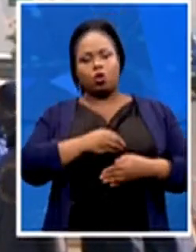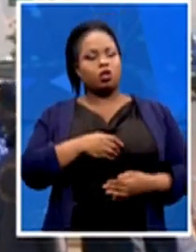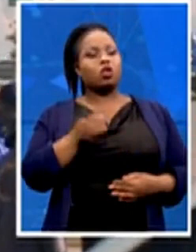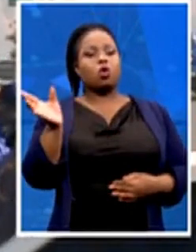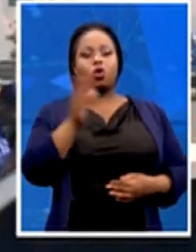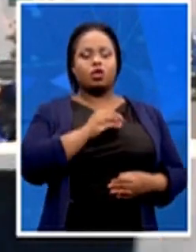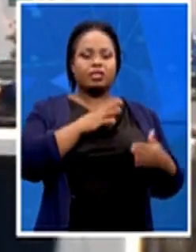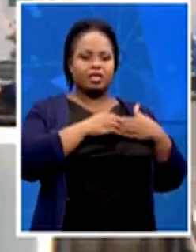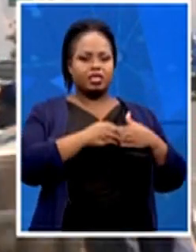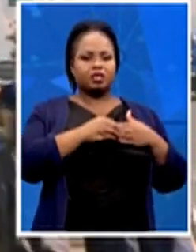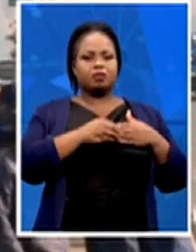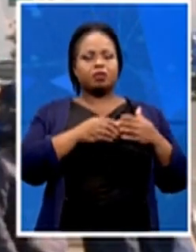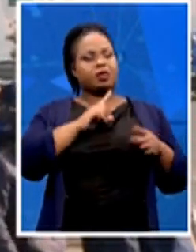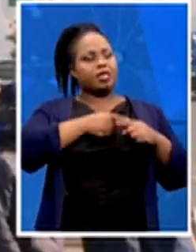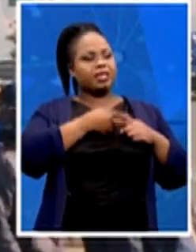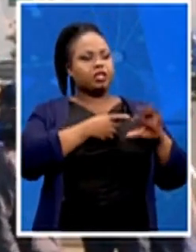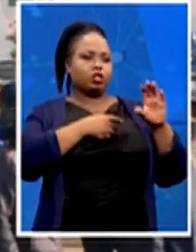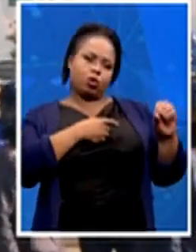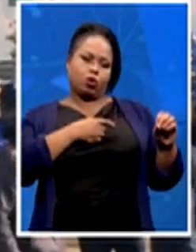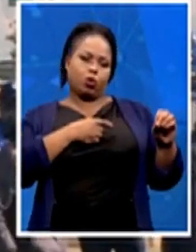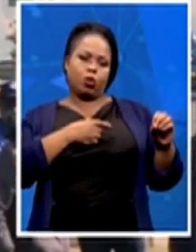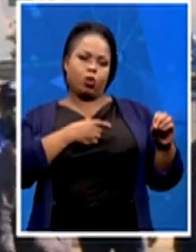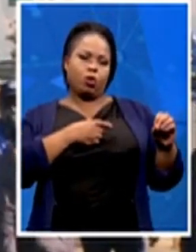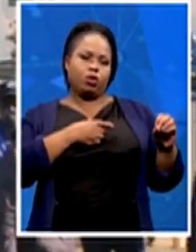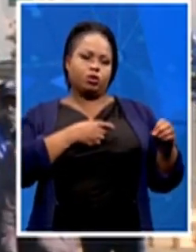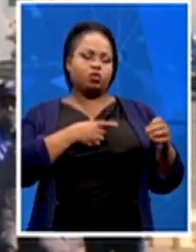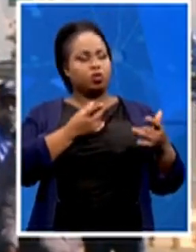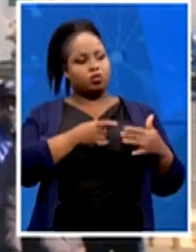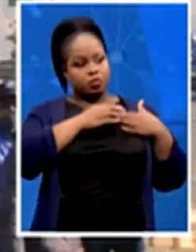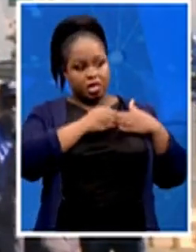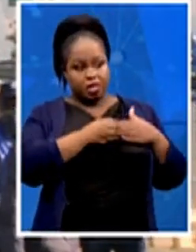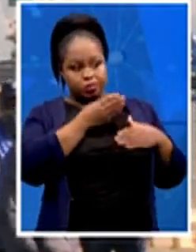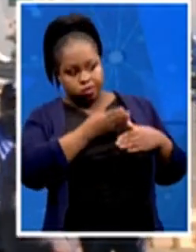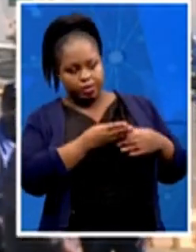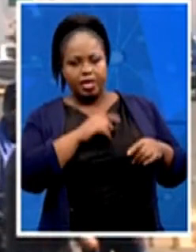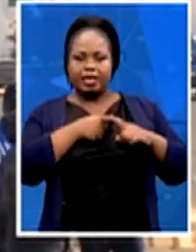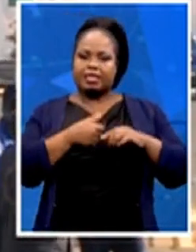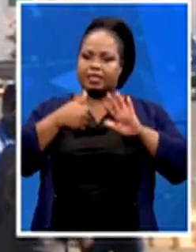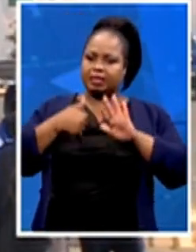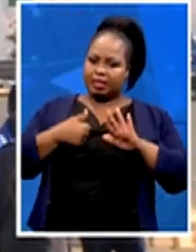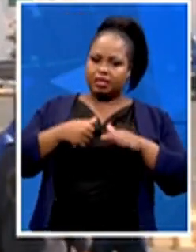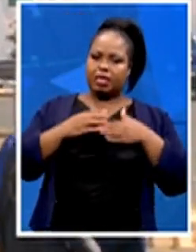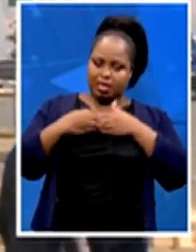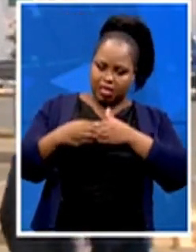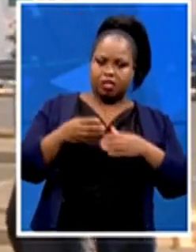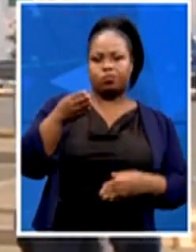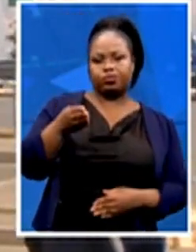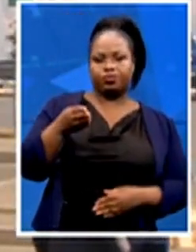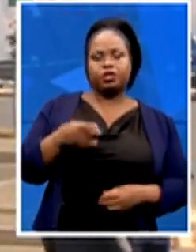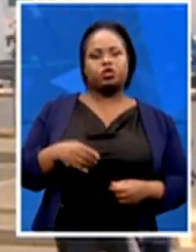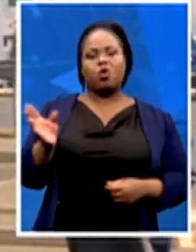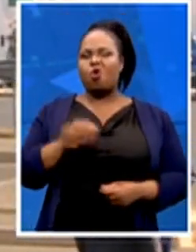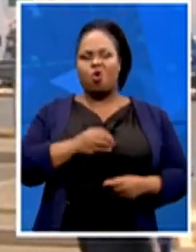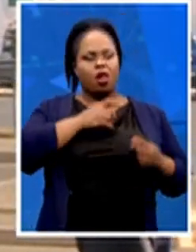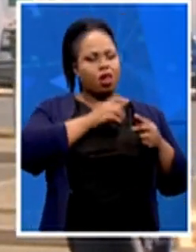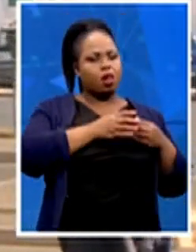0 proper, there's the leadership. Extension 6, there's the leadership. All extension, there's the leadership. So the leadership,